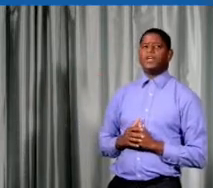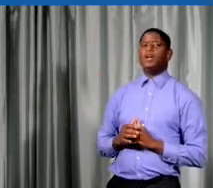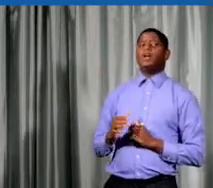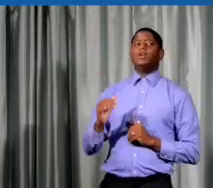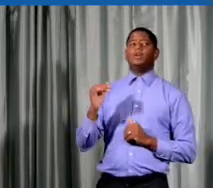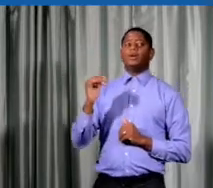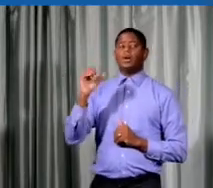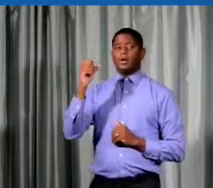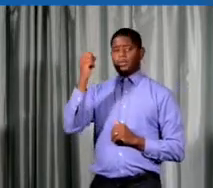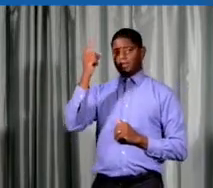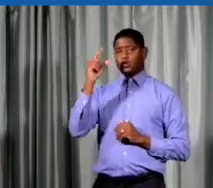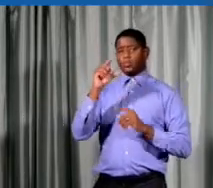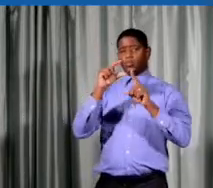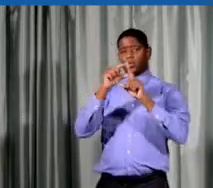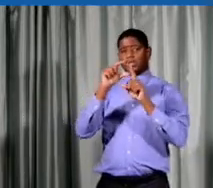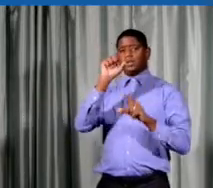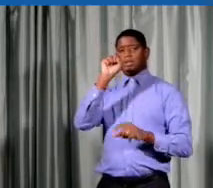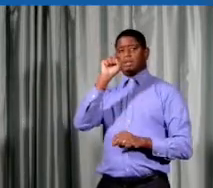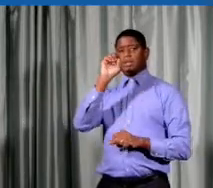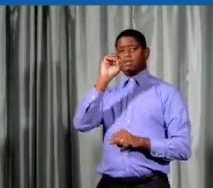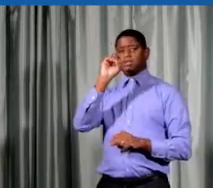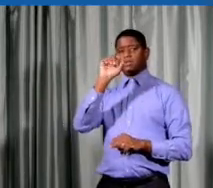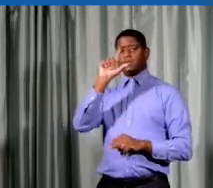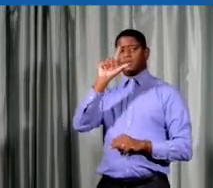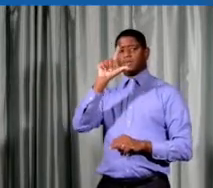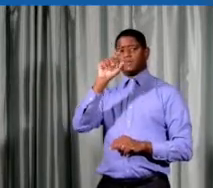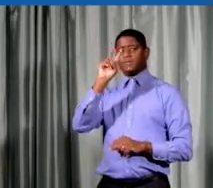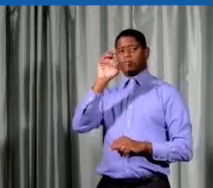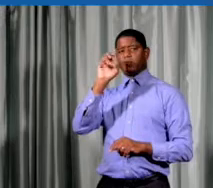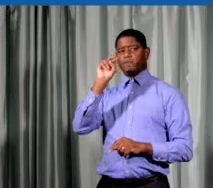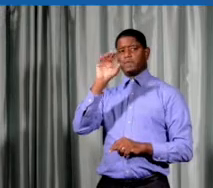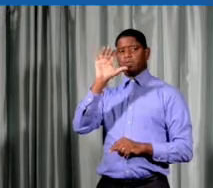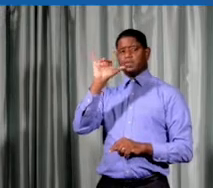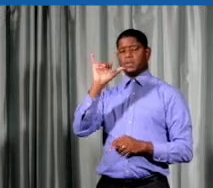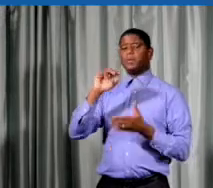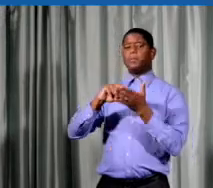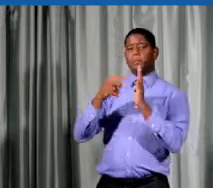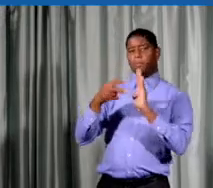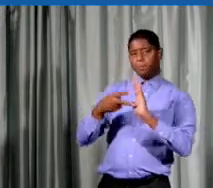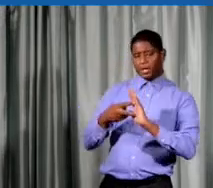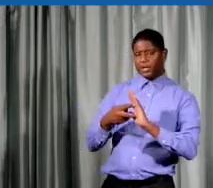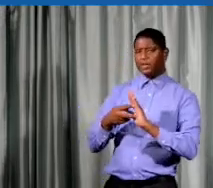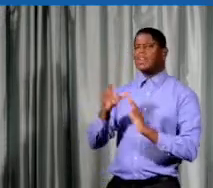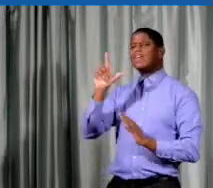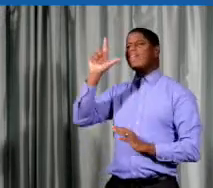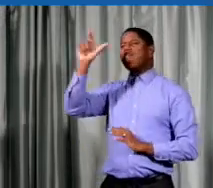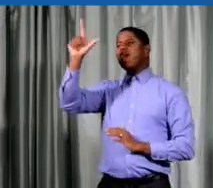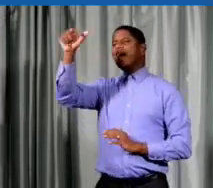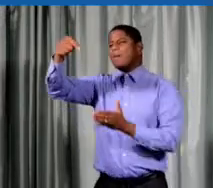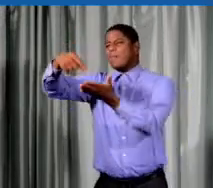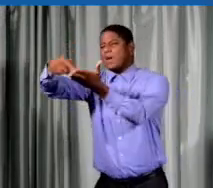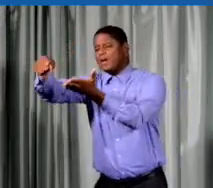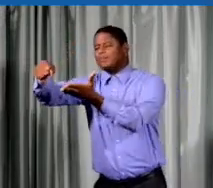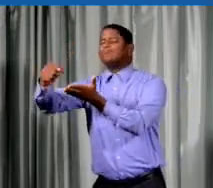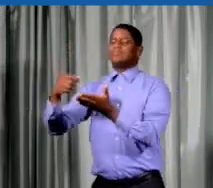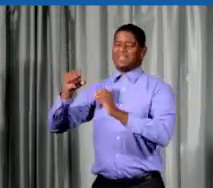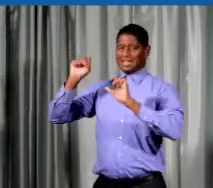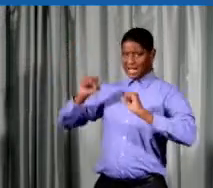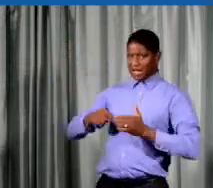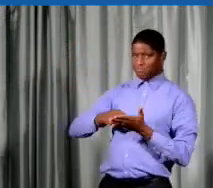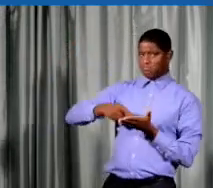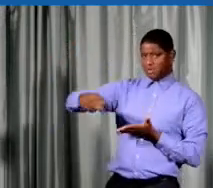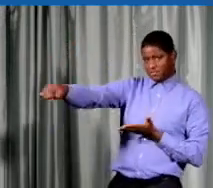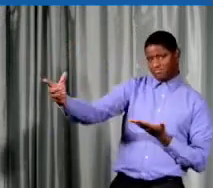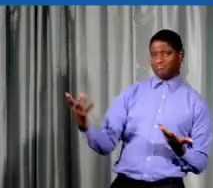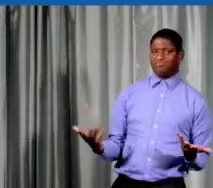our long-term debts. Cash and internal control for cash, which I believe is very